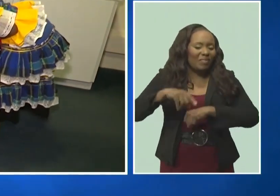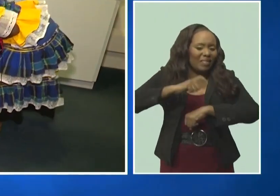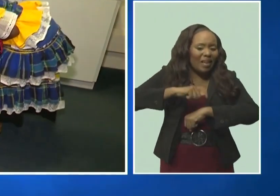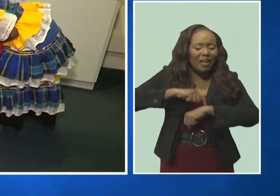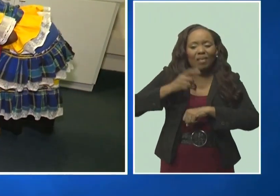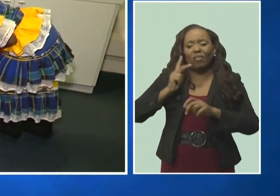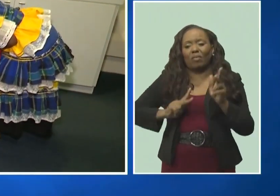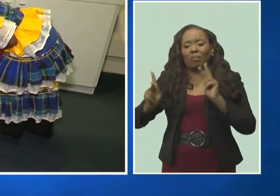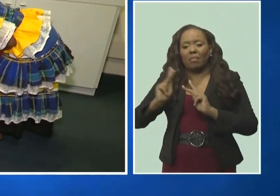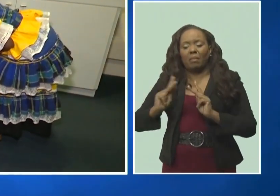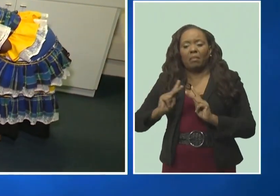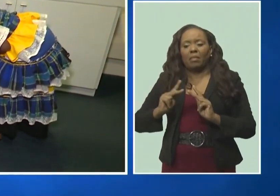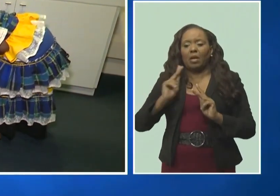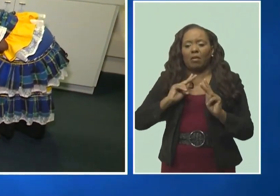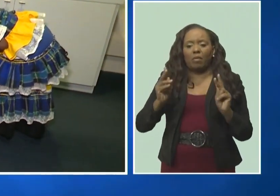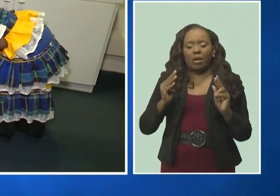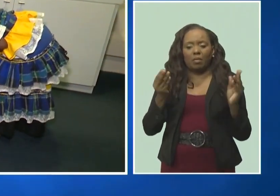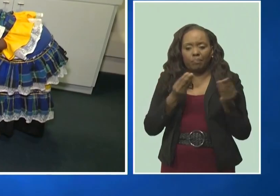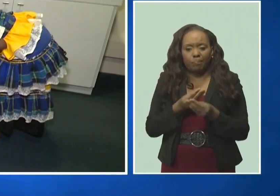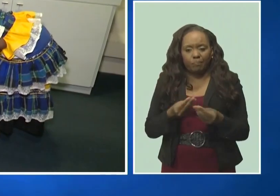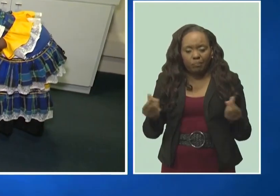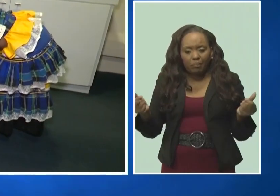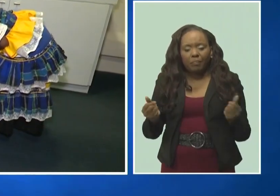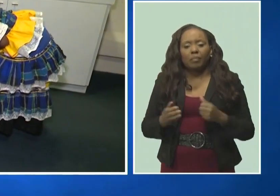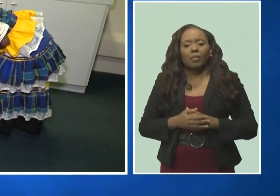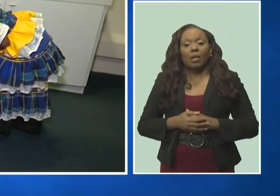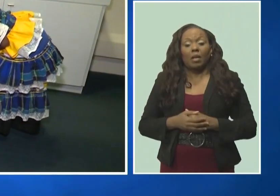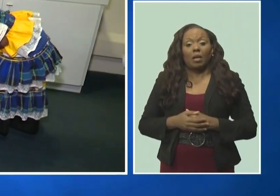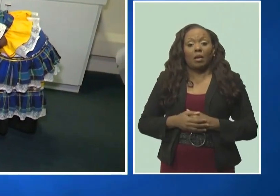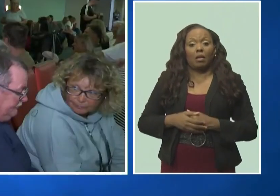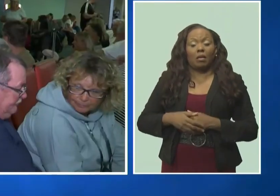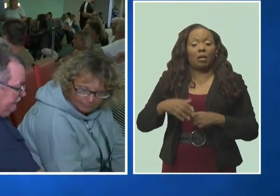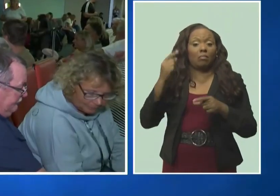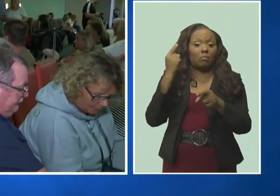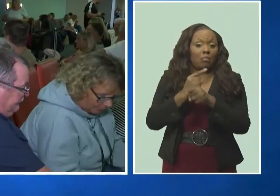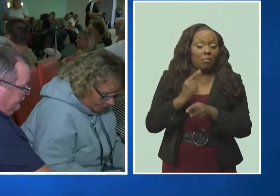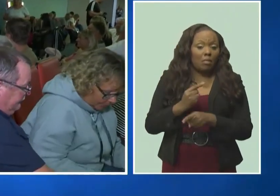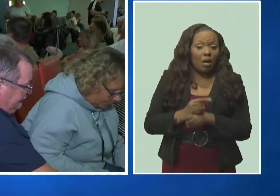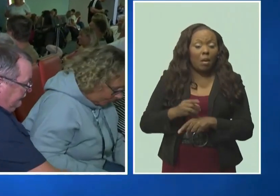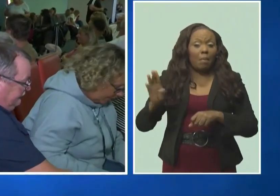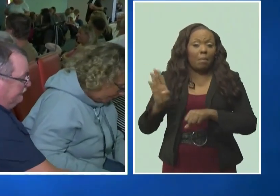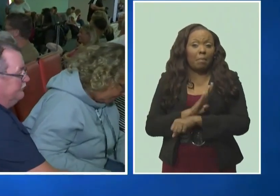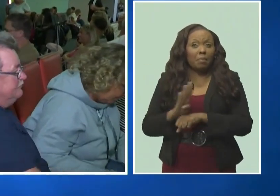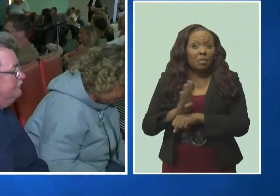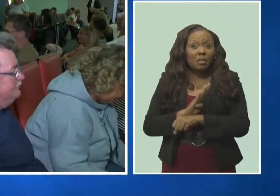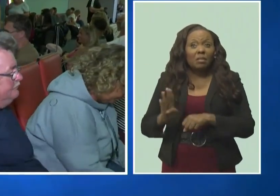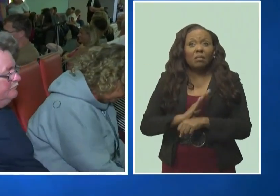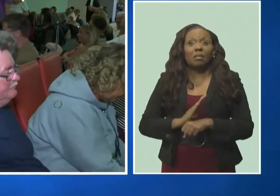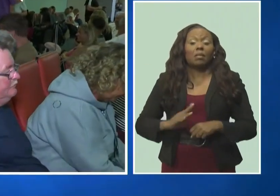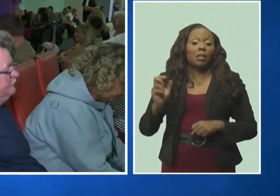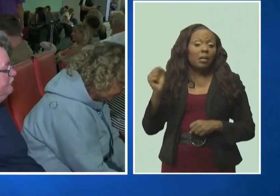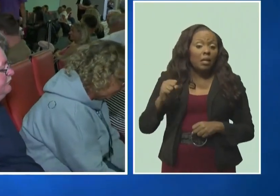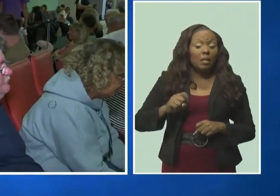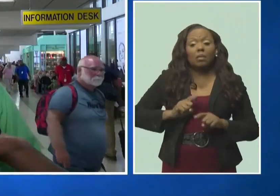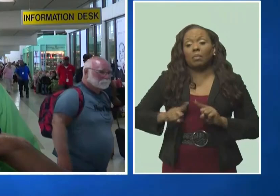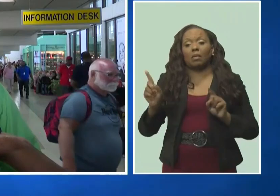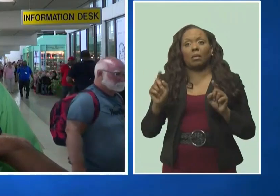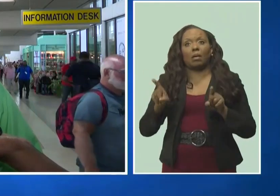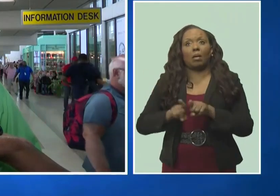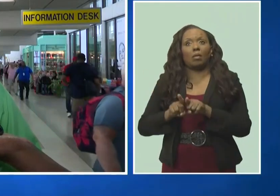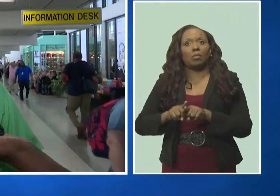and departures will then also come invariably around the same time of our regular commercial traffic. So it puts